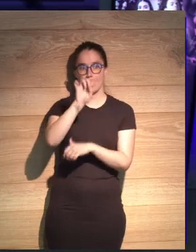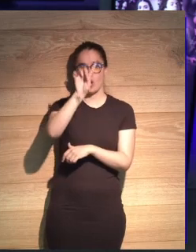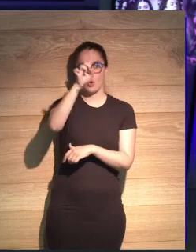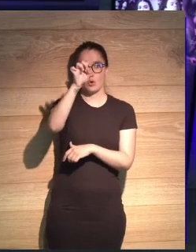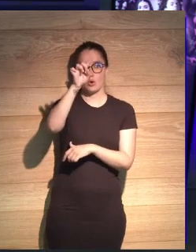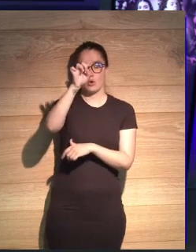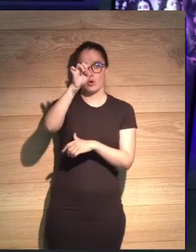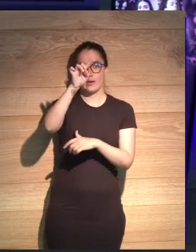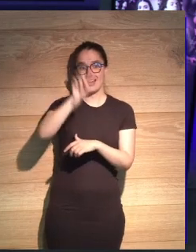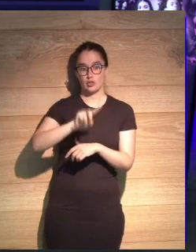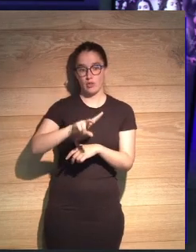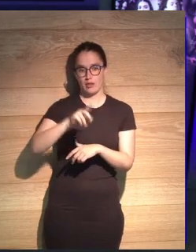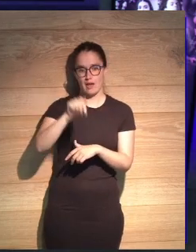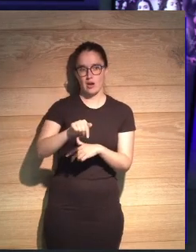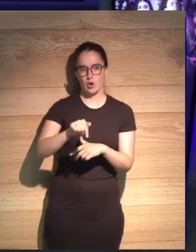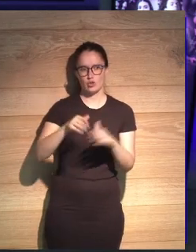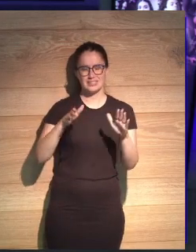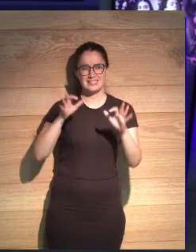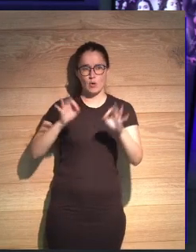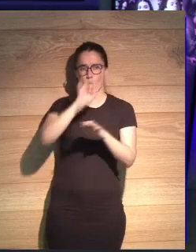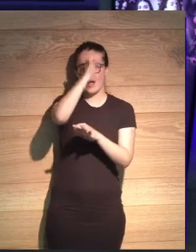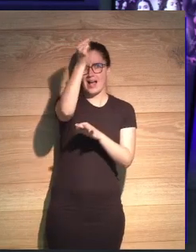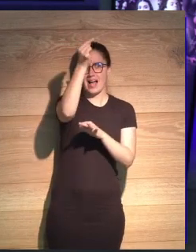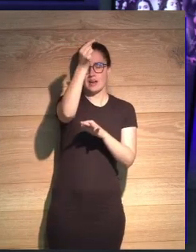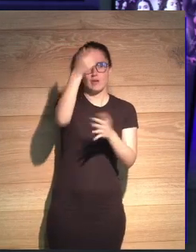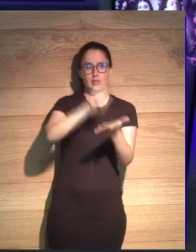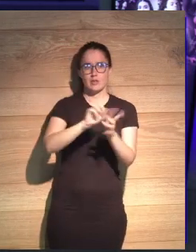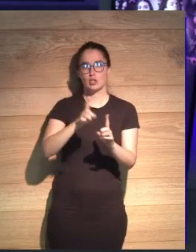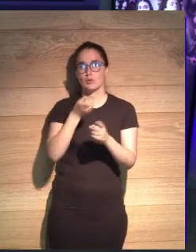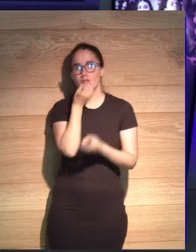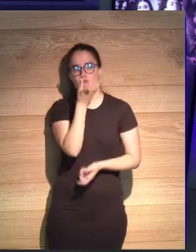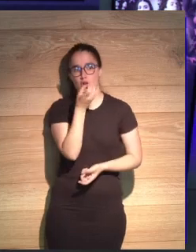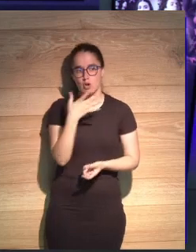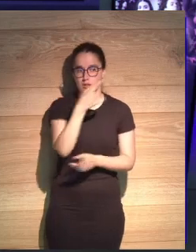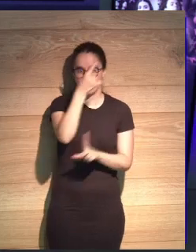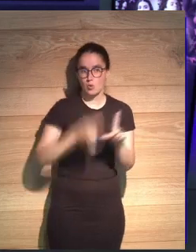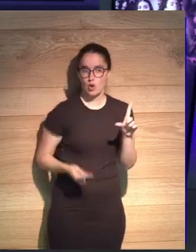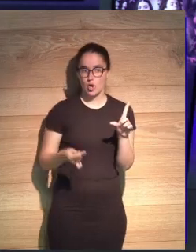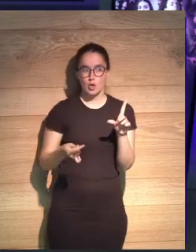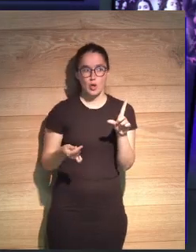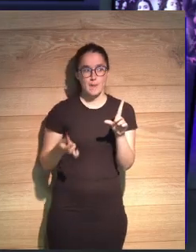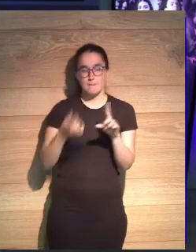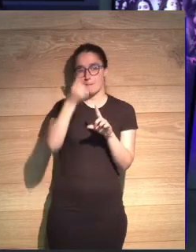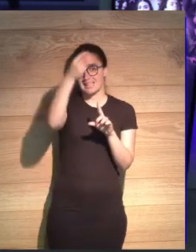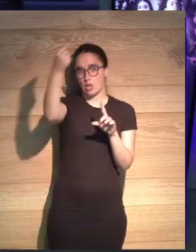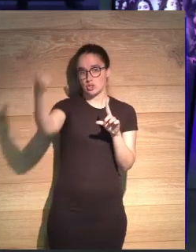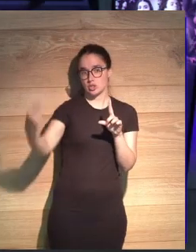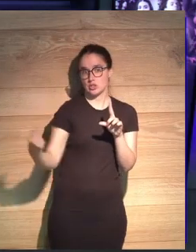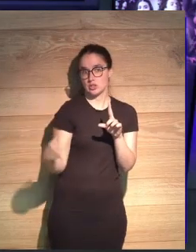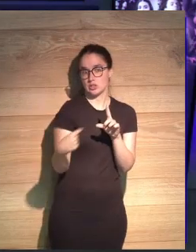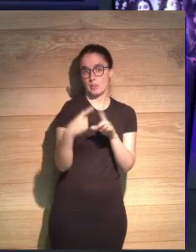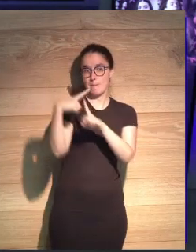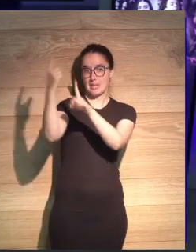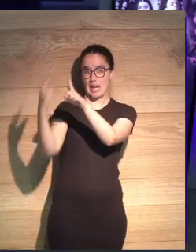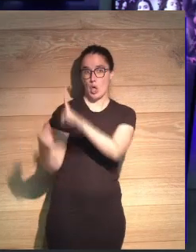to paint on a circle the 12 hours, they start on one side from 1 to 6, or from 1 to